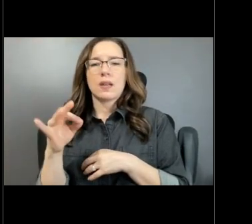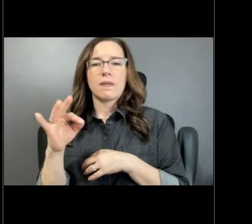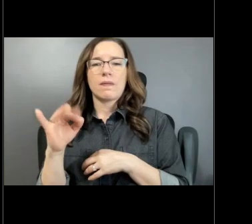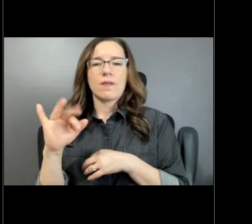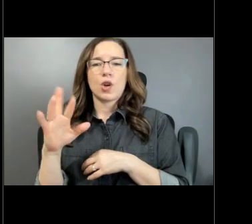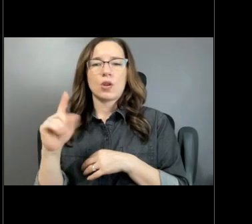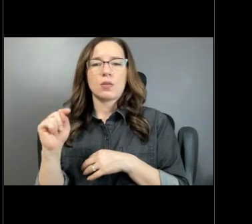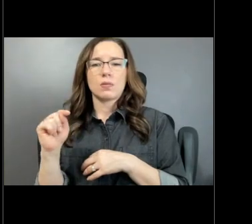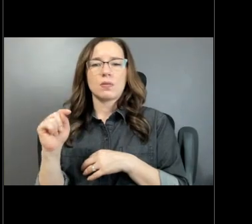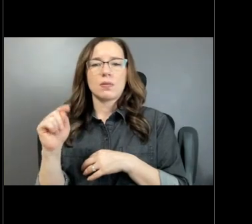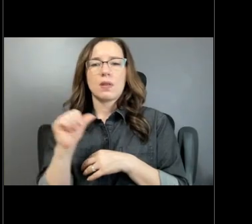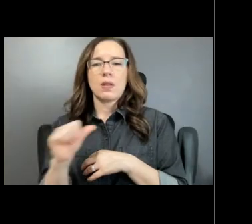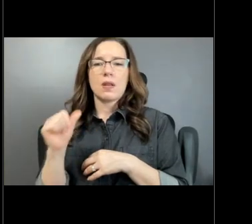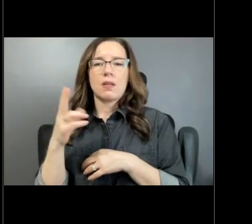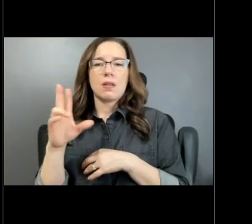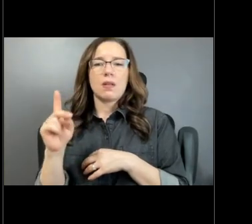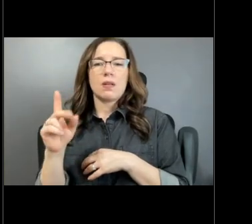fairhousingfirst@hud.gov.